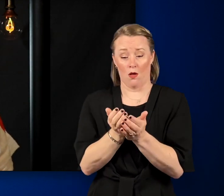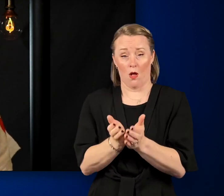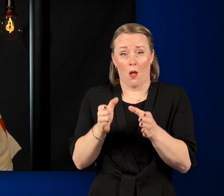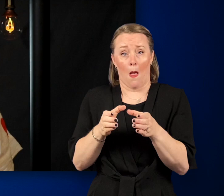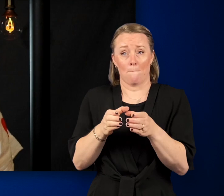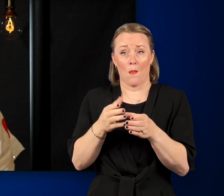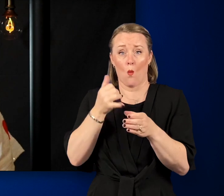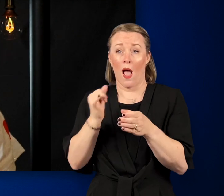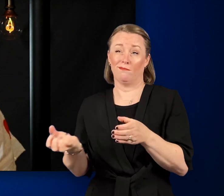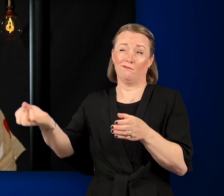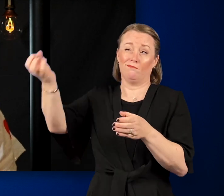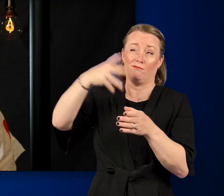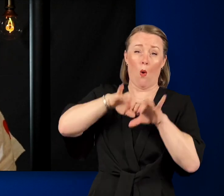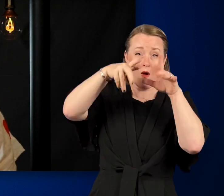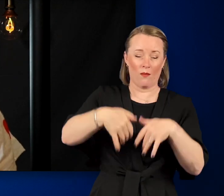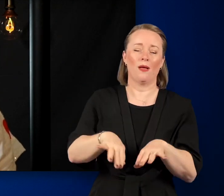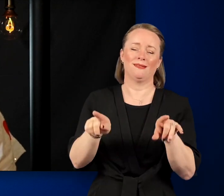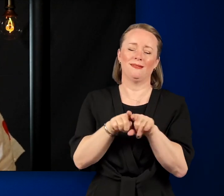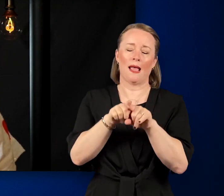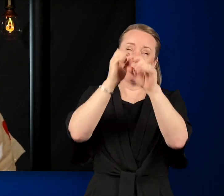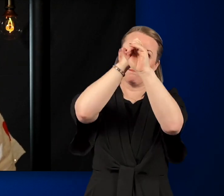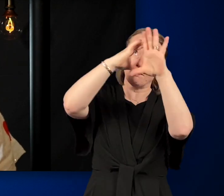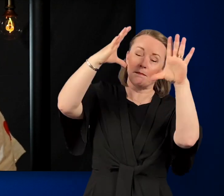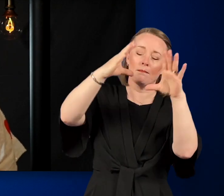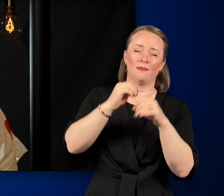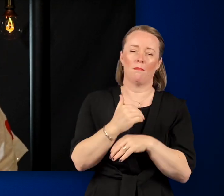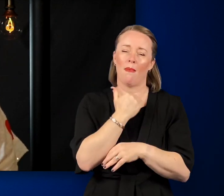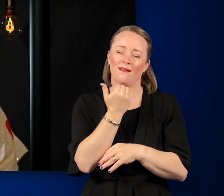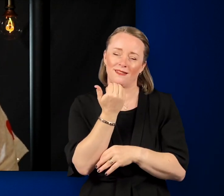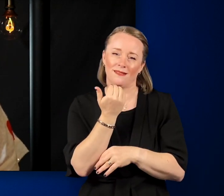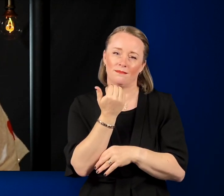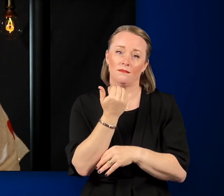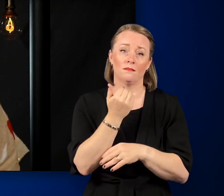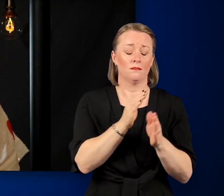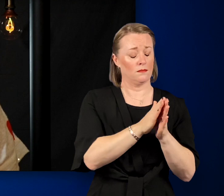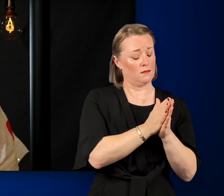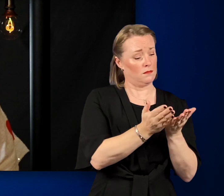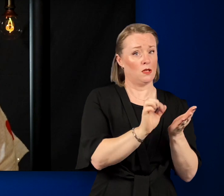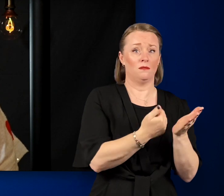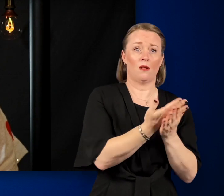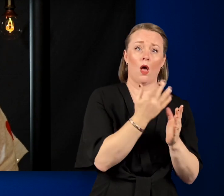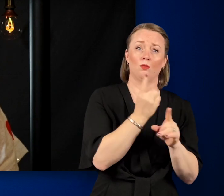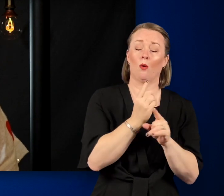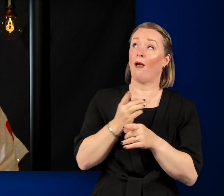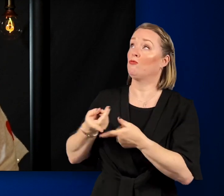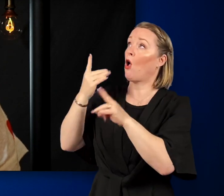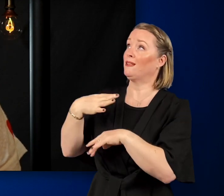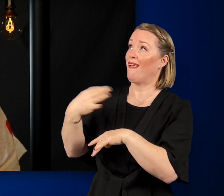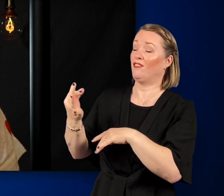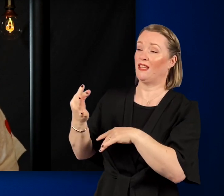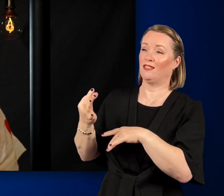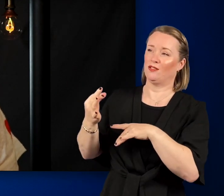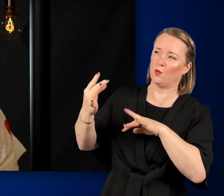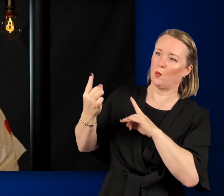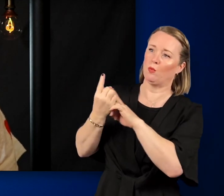here is talking about God's invitation to be with him, to be welcomed, and to be shown lavish hospitality,